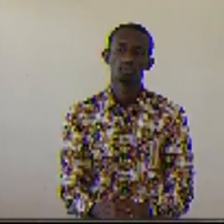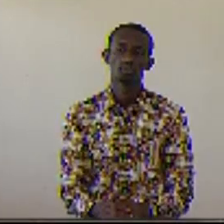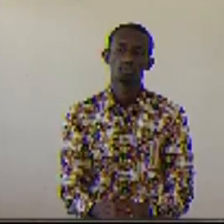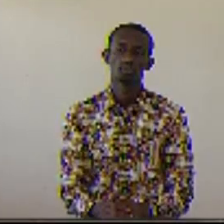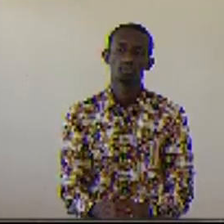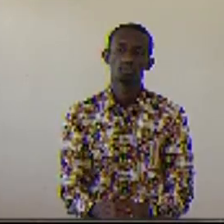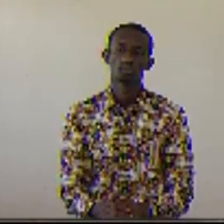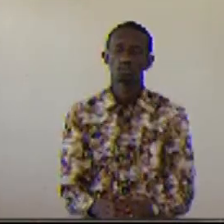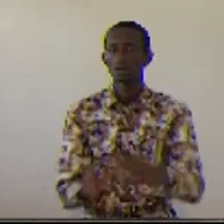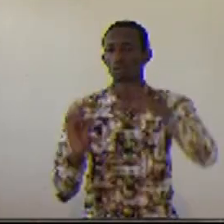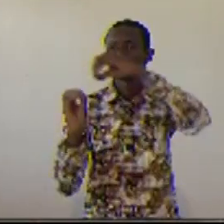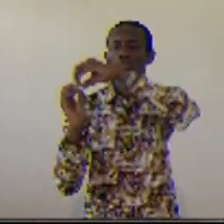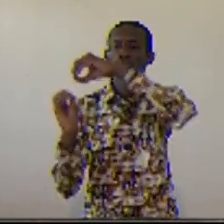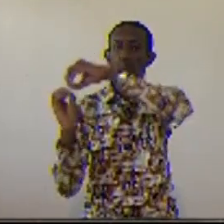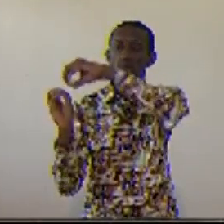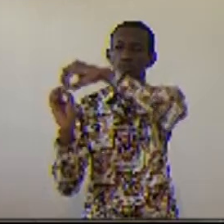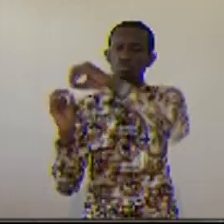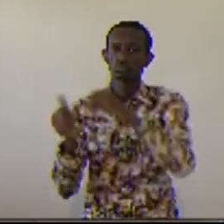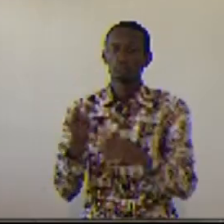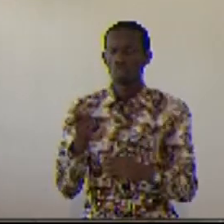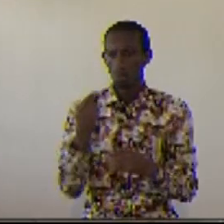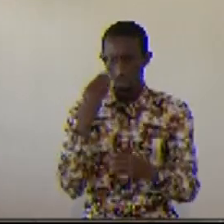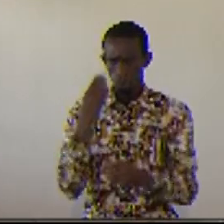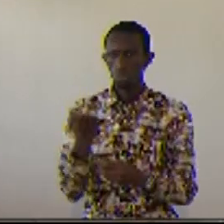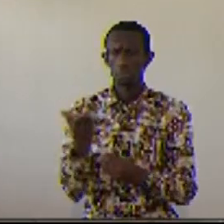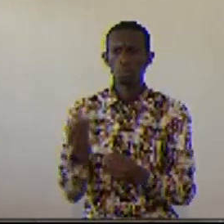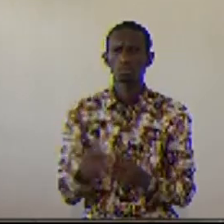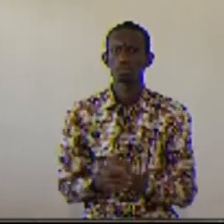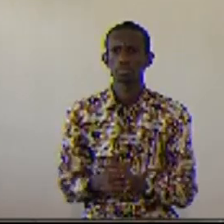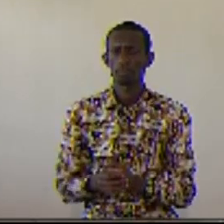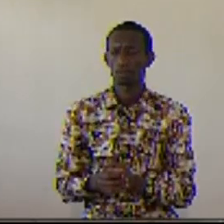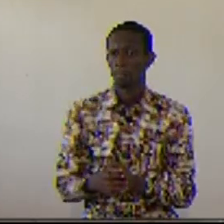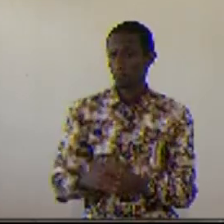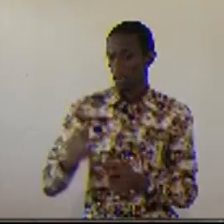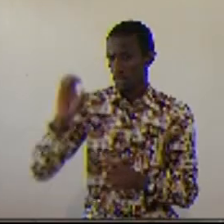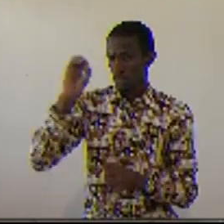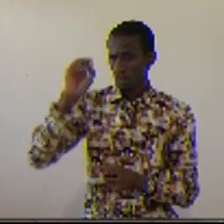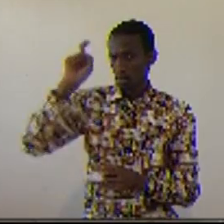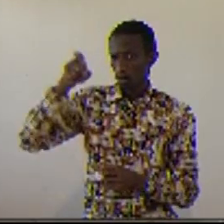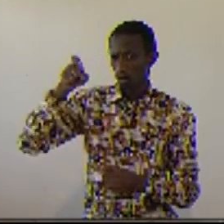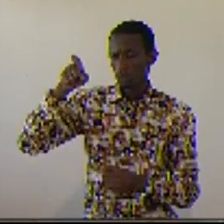And another one there. That is how it looks like. So the oxygen here